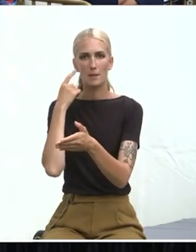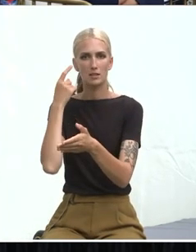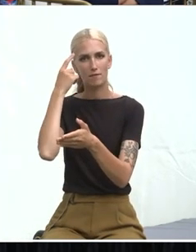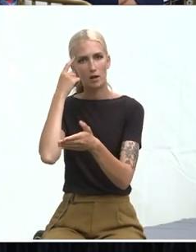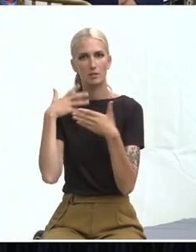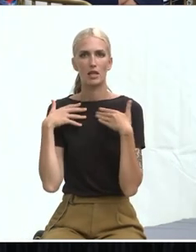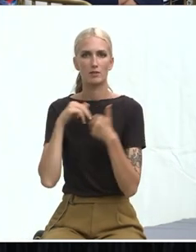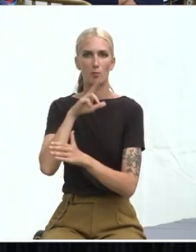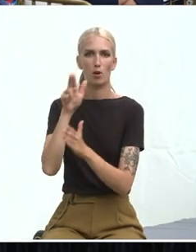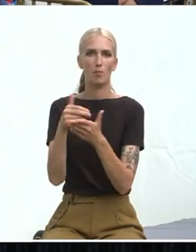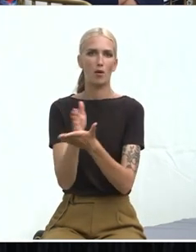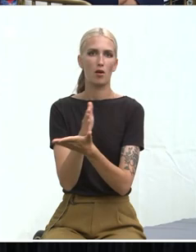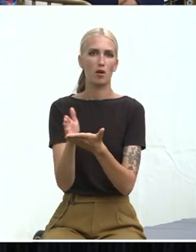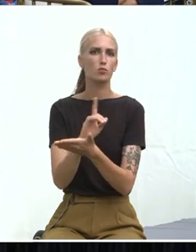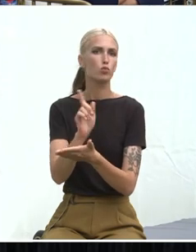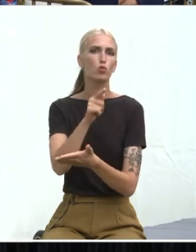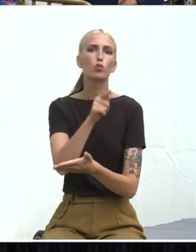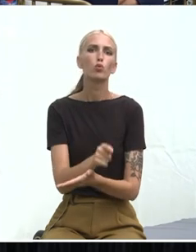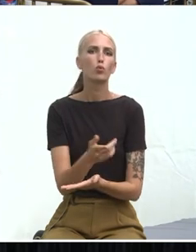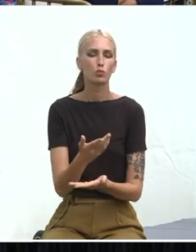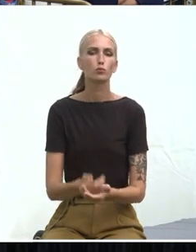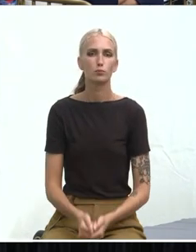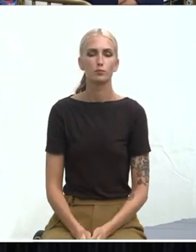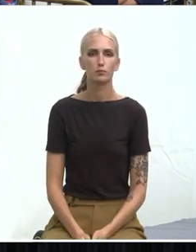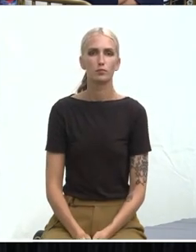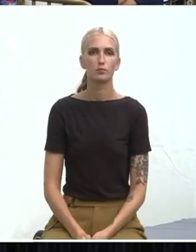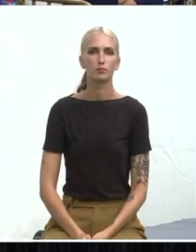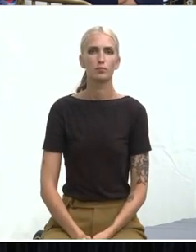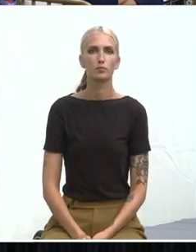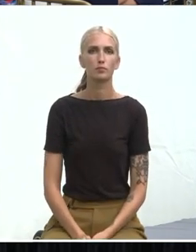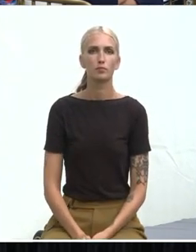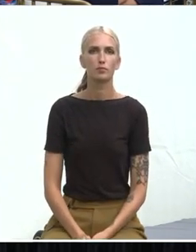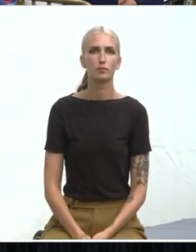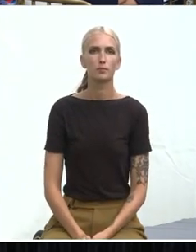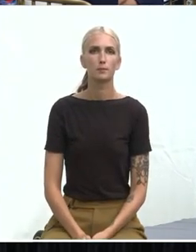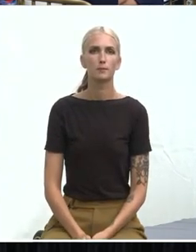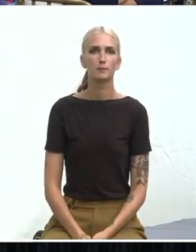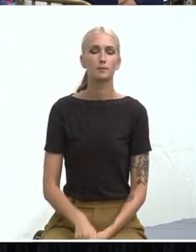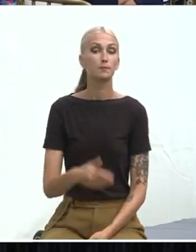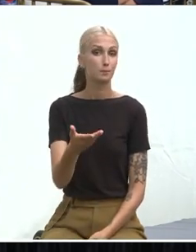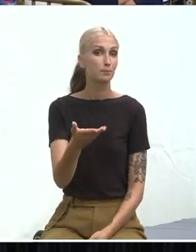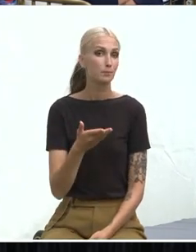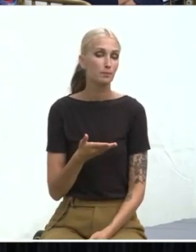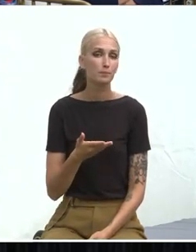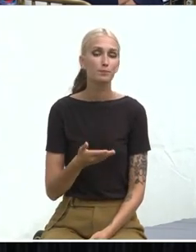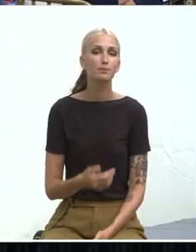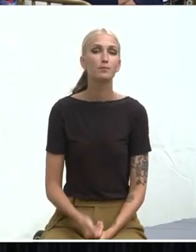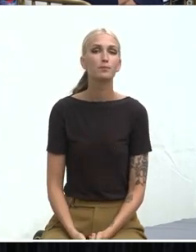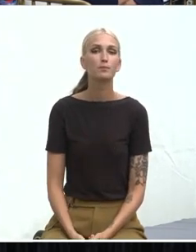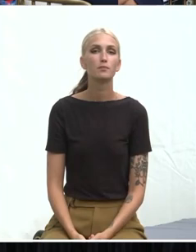mental health issues? So we'll also wrap up with your advices. Yes, and we can continue with your top.